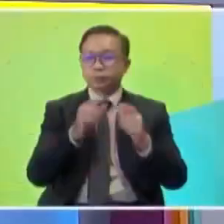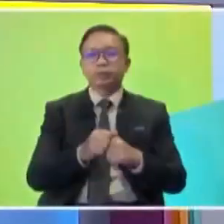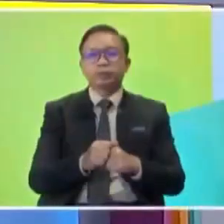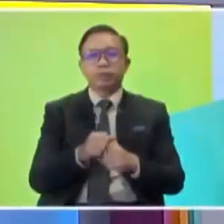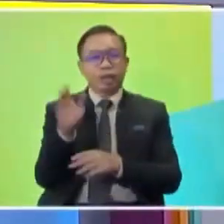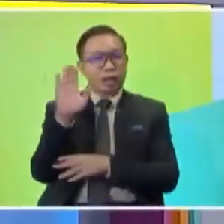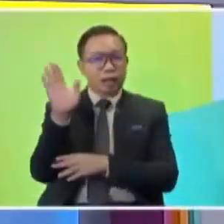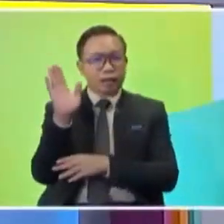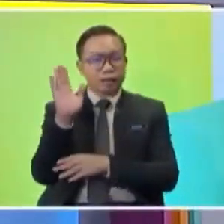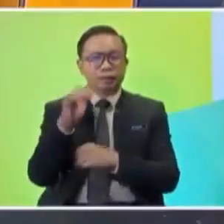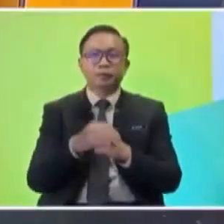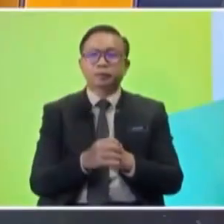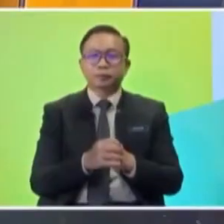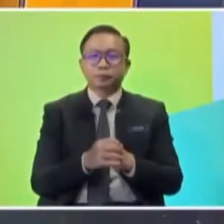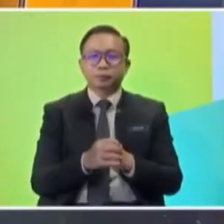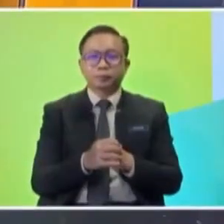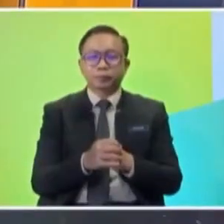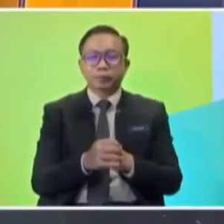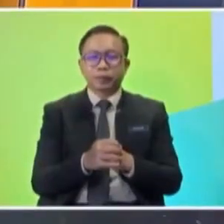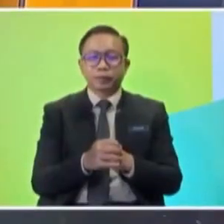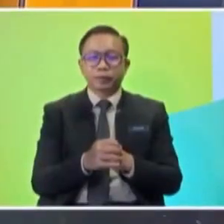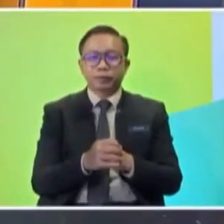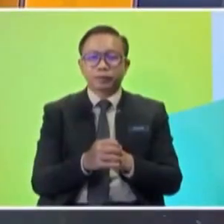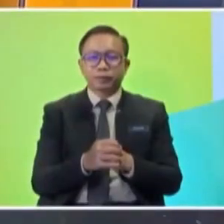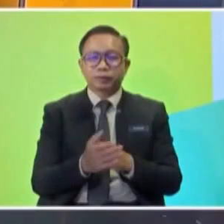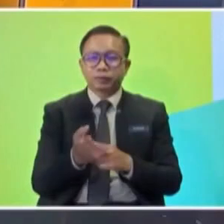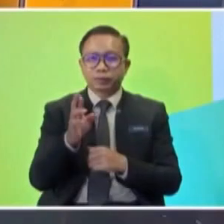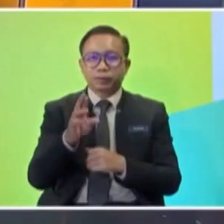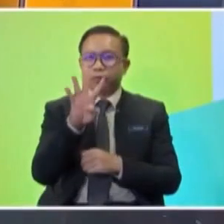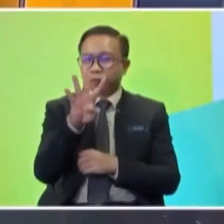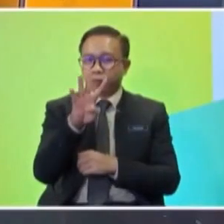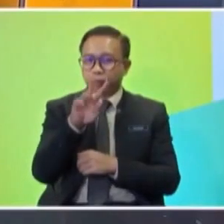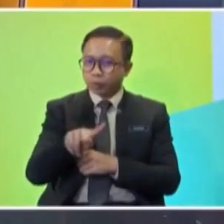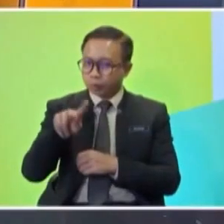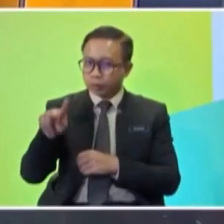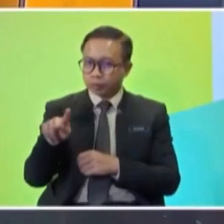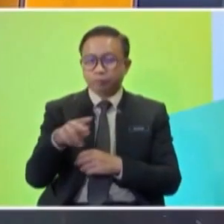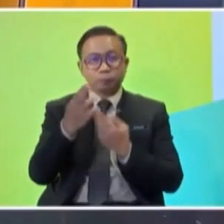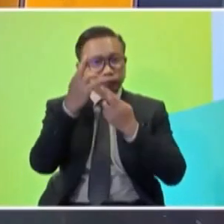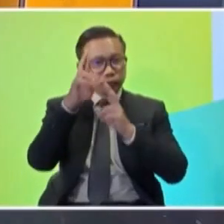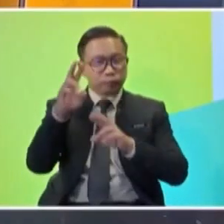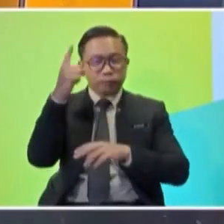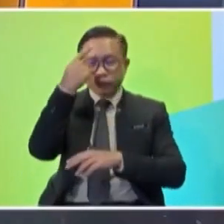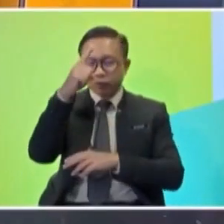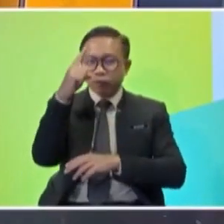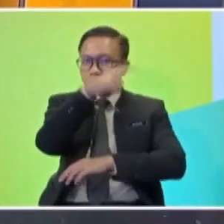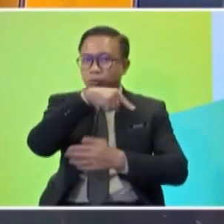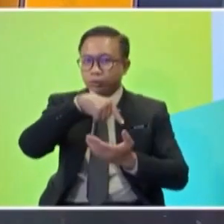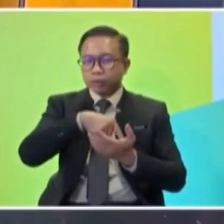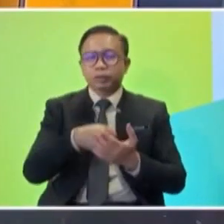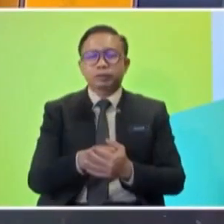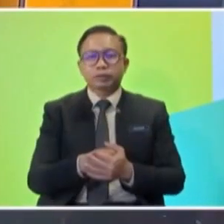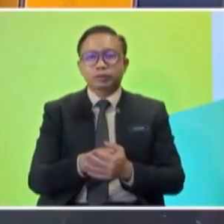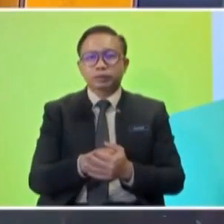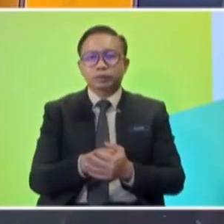them. Hi. Hi, kids. All right, there they are, all the right. Four pupils. They are ready for today's class. All right.